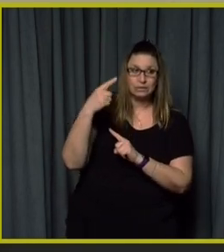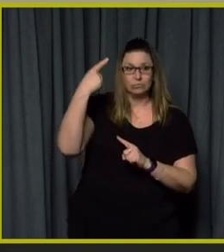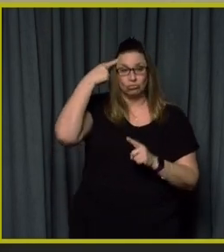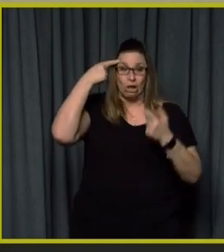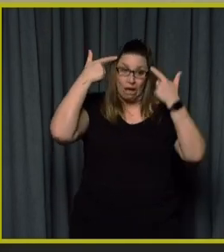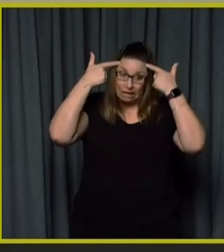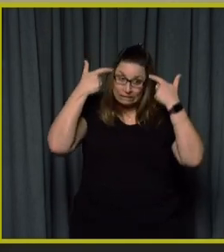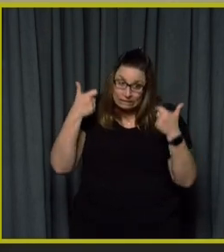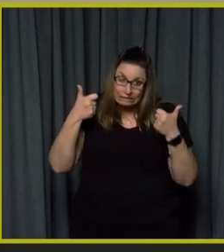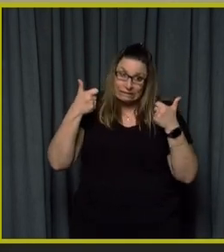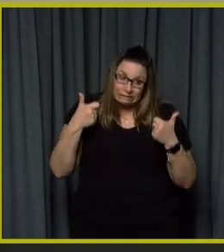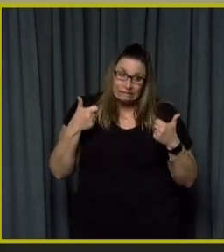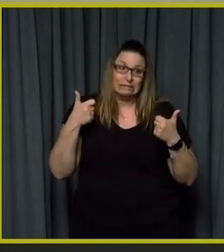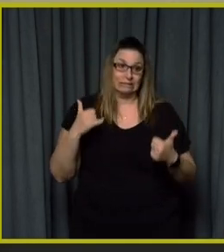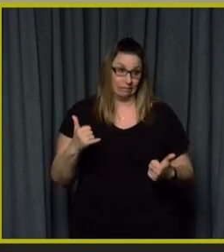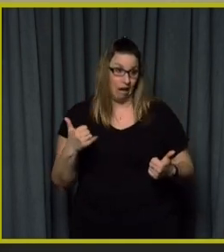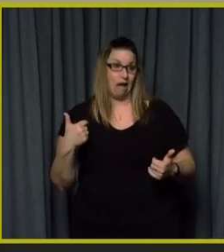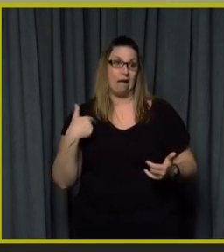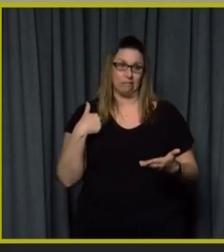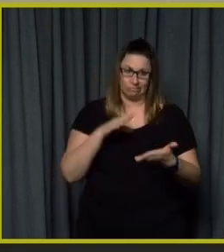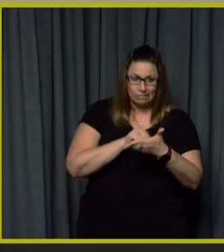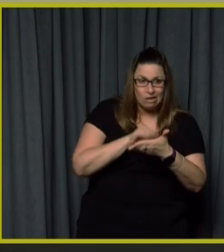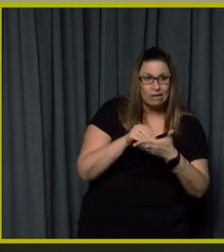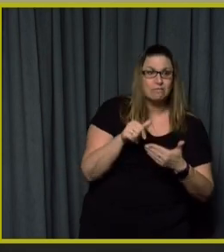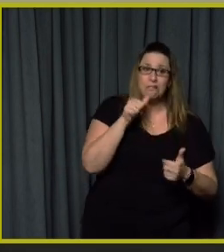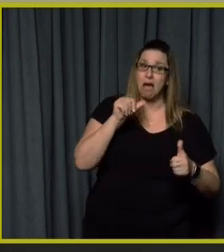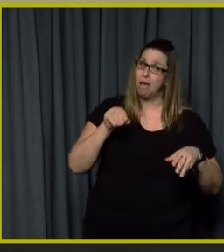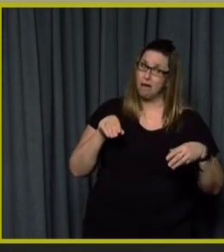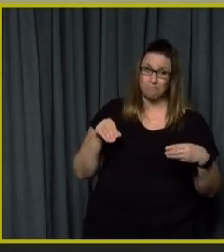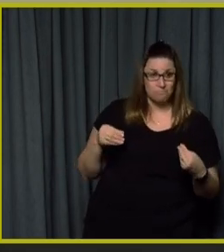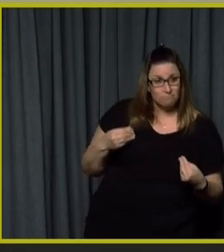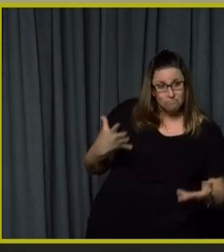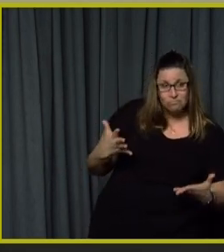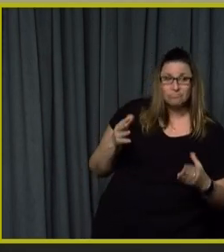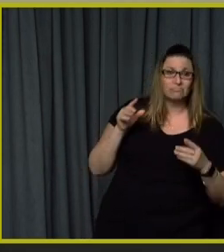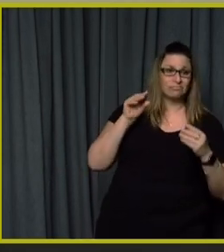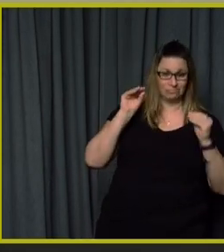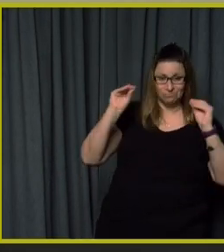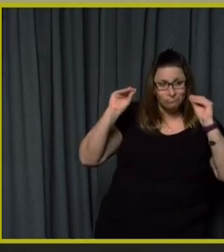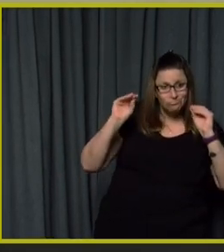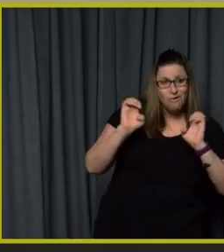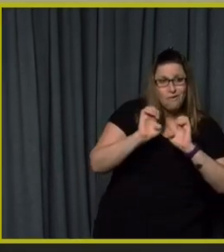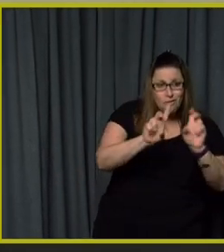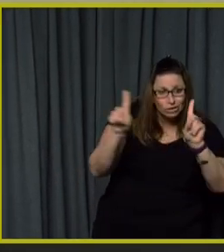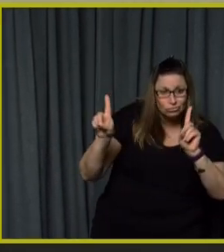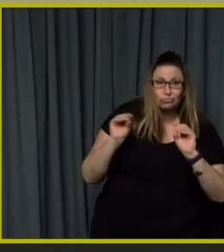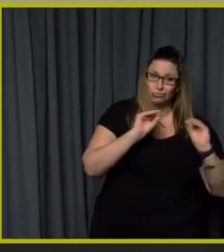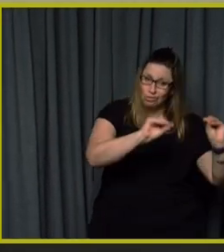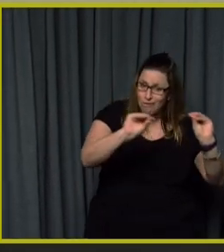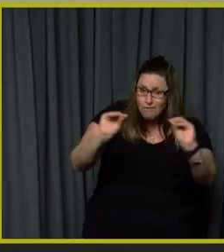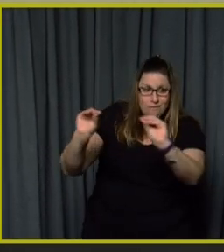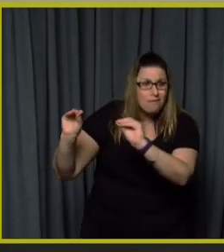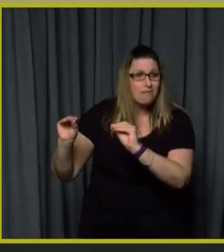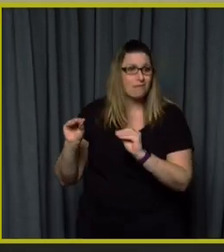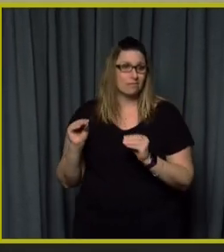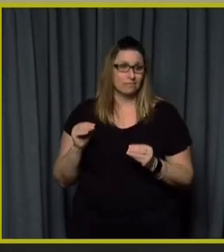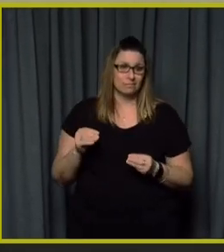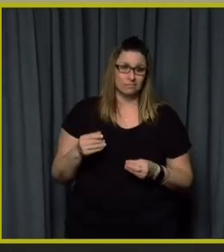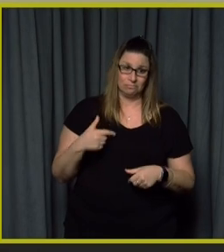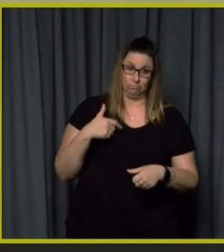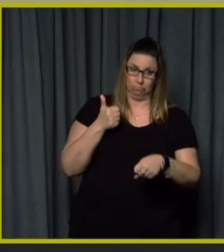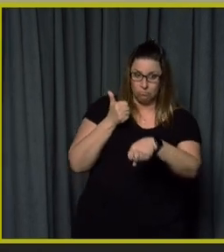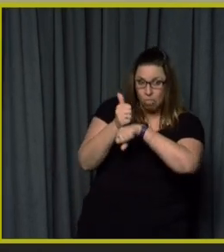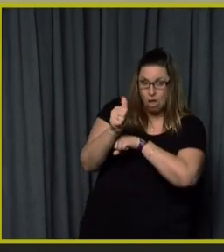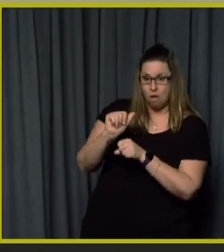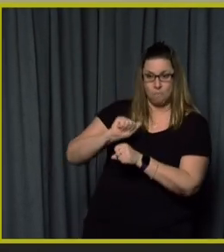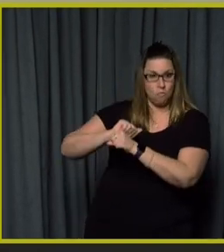special education money, but not providing the special education care these children need. Due to the COVID-19, there